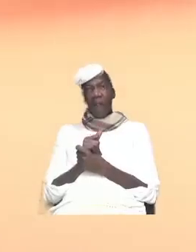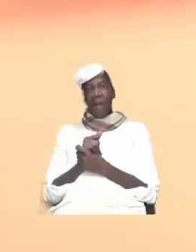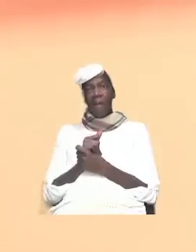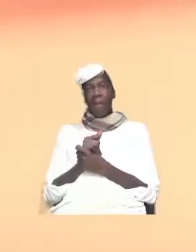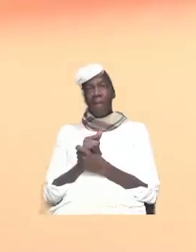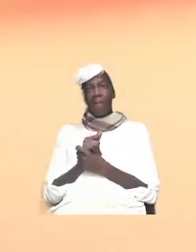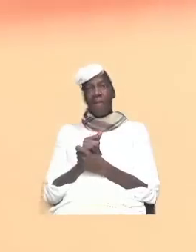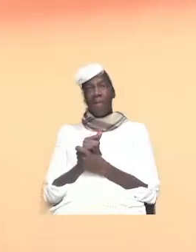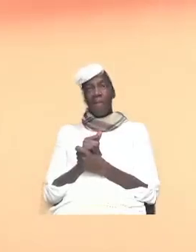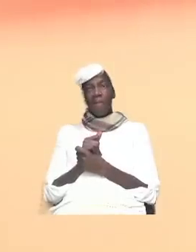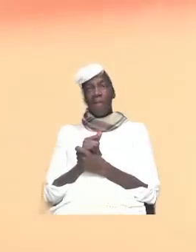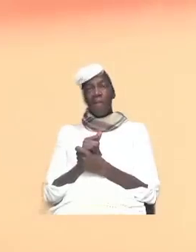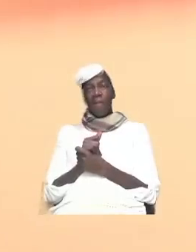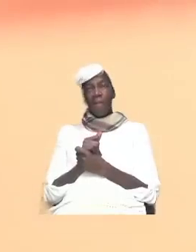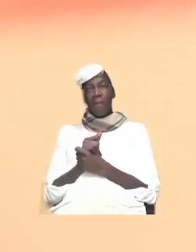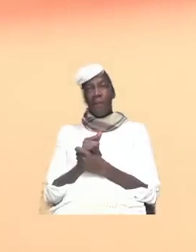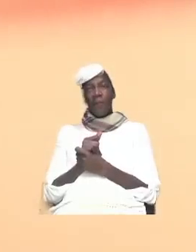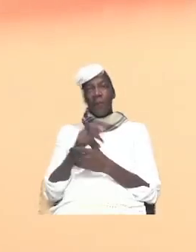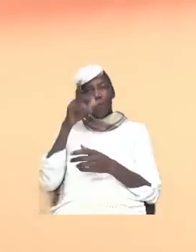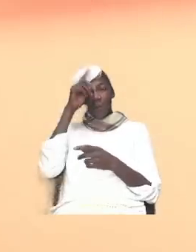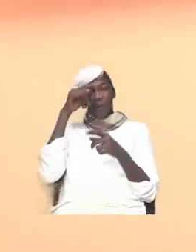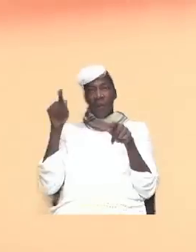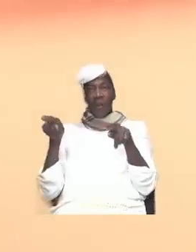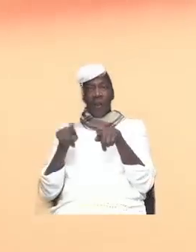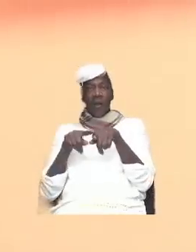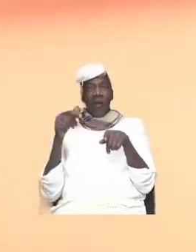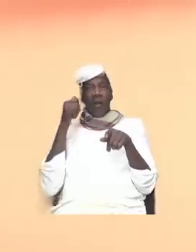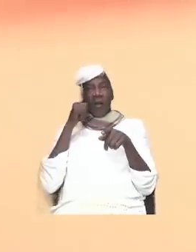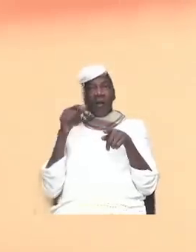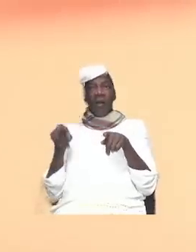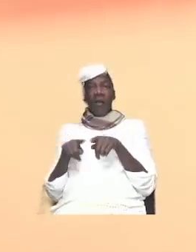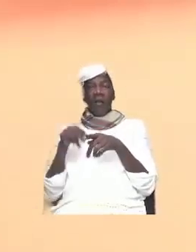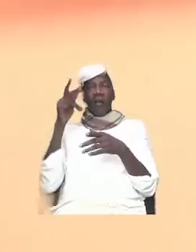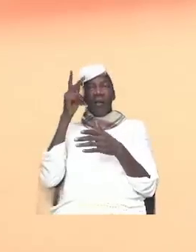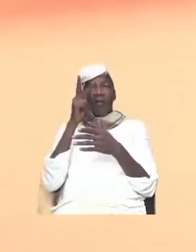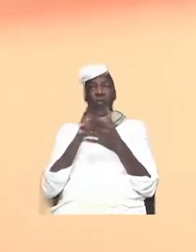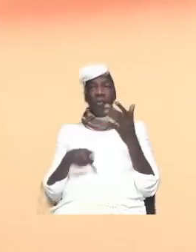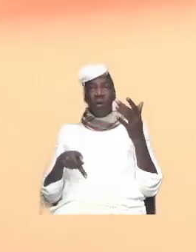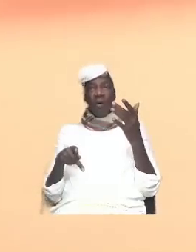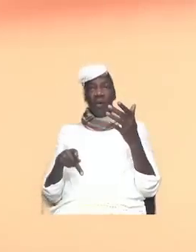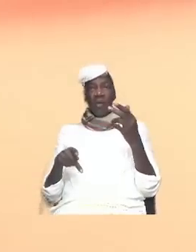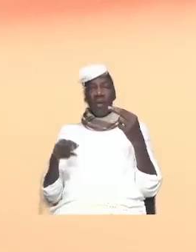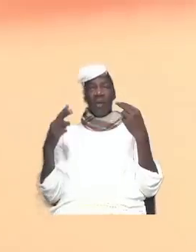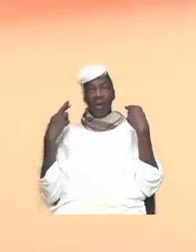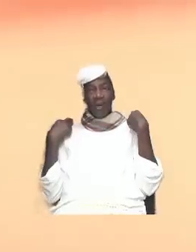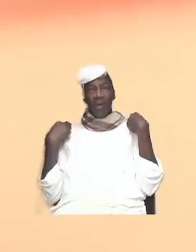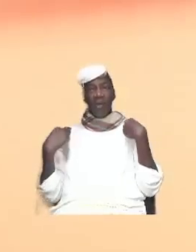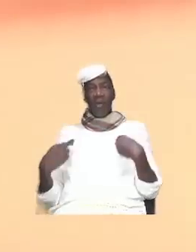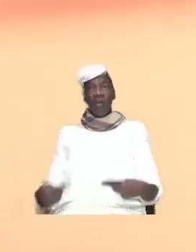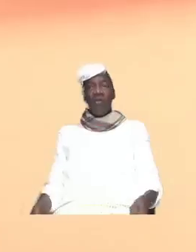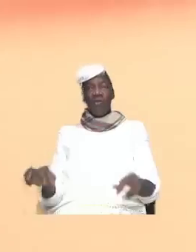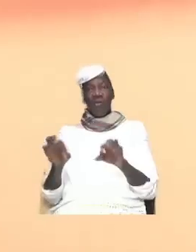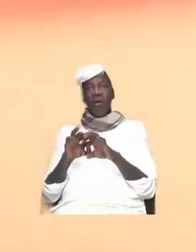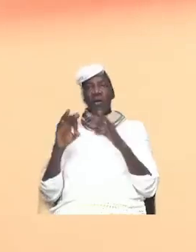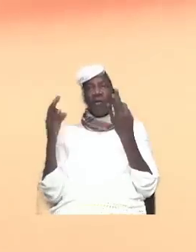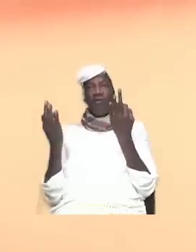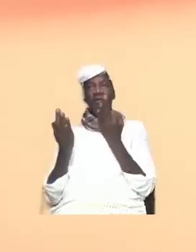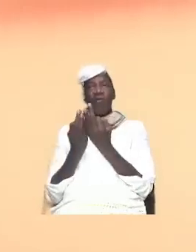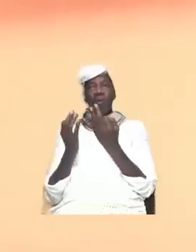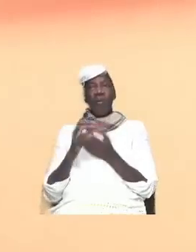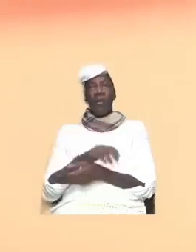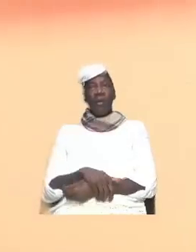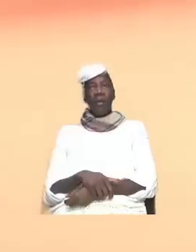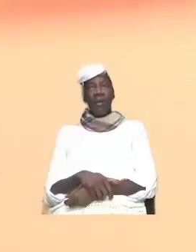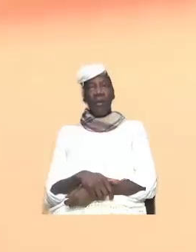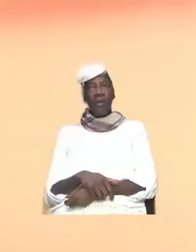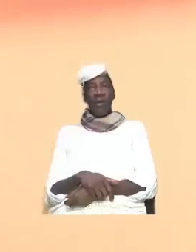our brothers as part of the human family. And